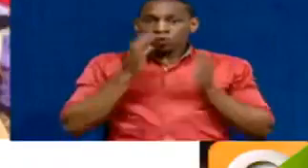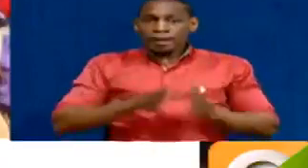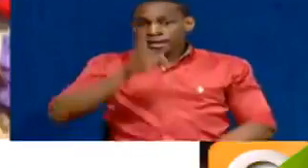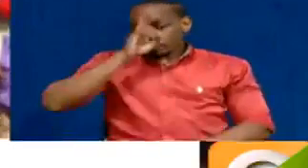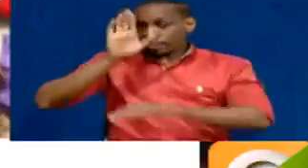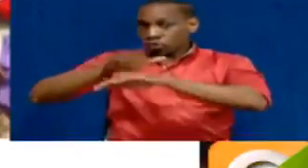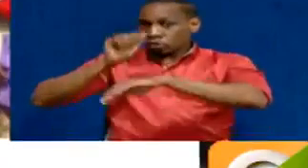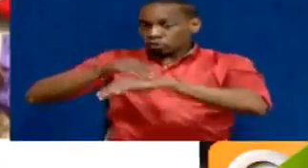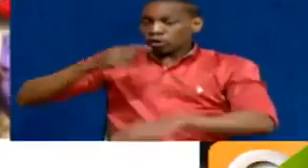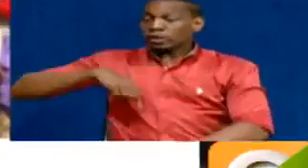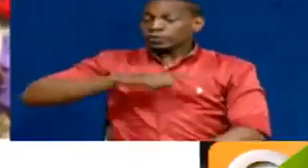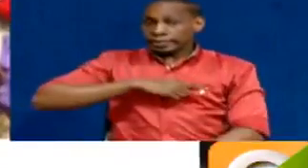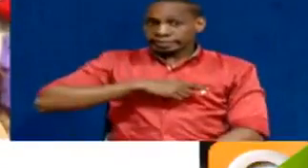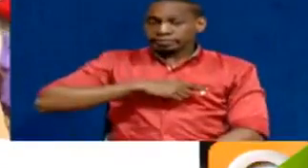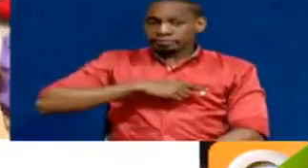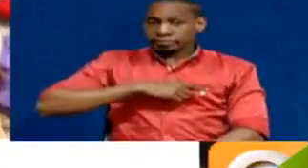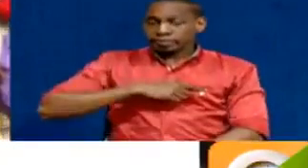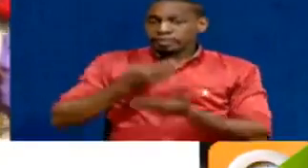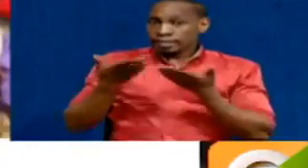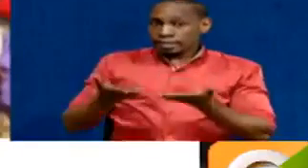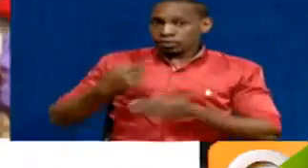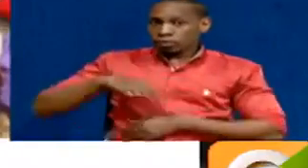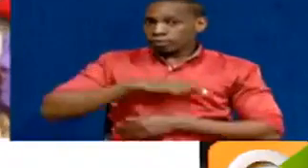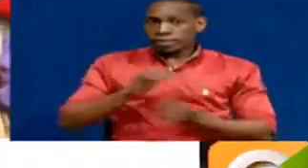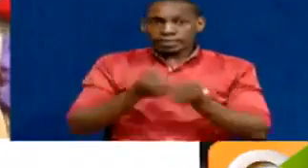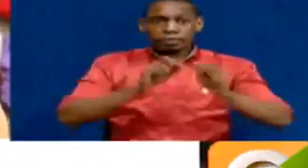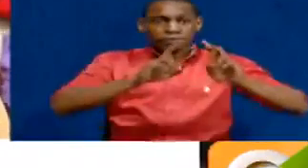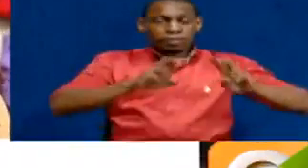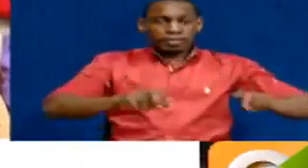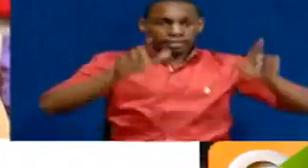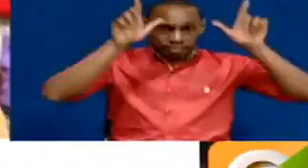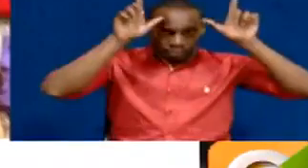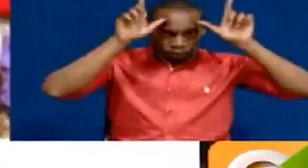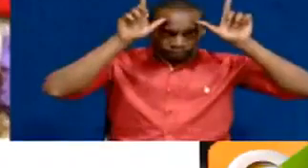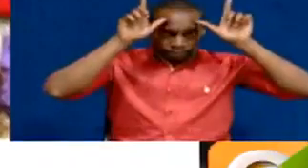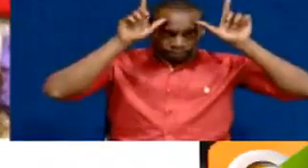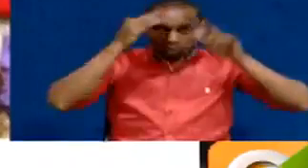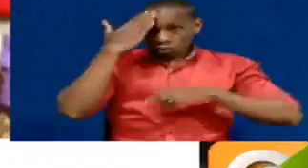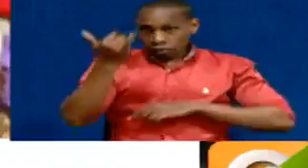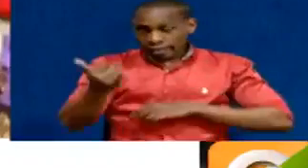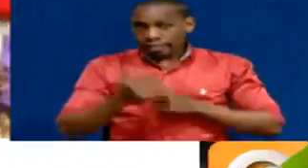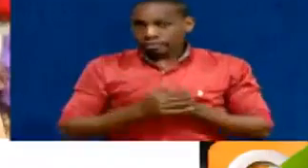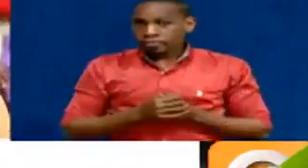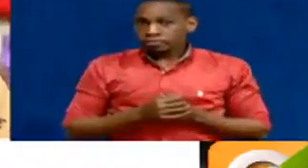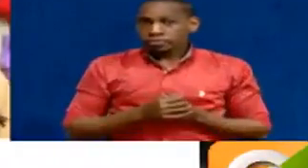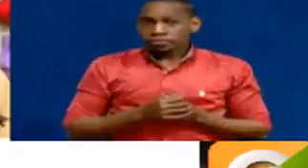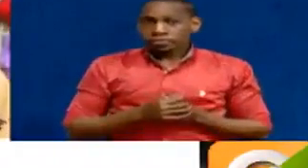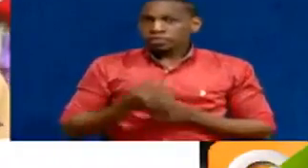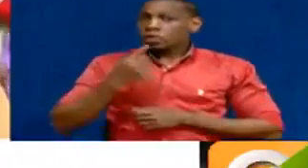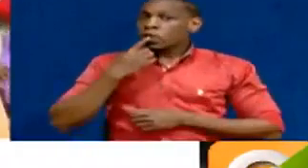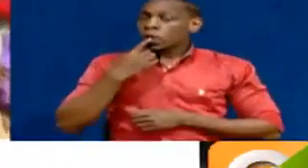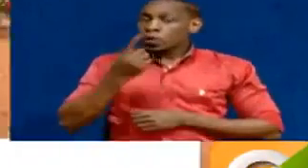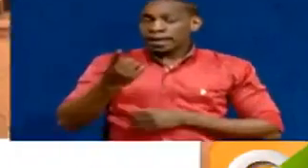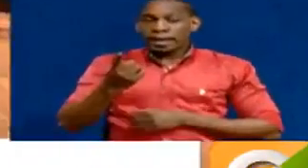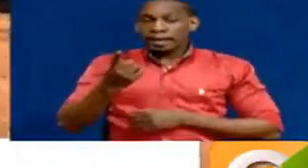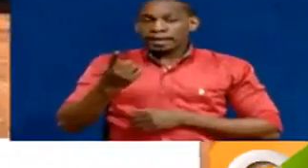anaita sisi. Sasa sisi hawezi tafuta hiyo gombe sababu amuri